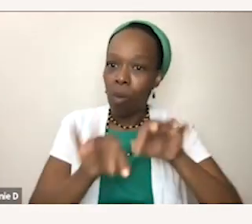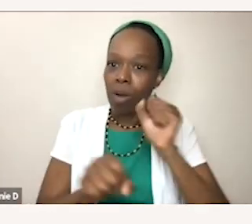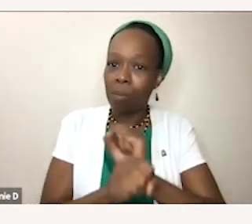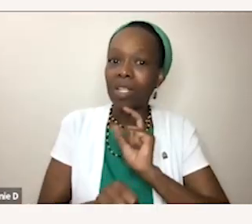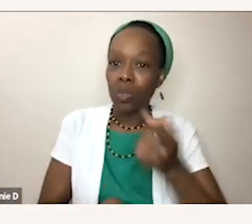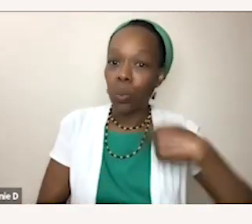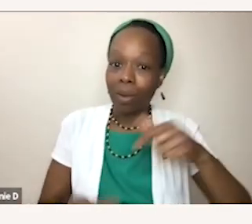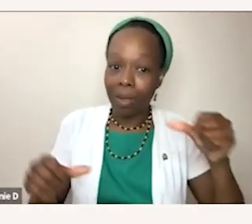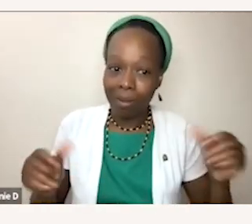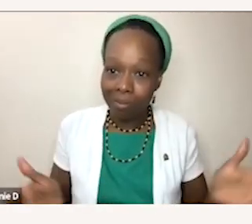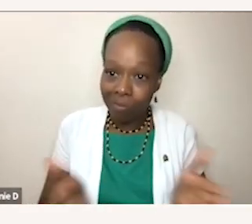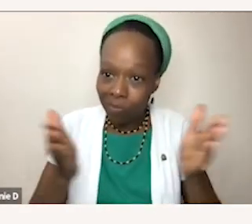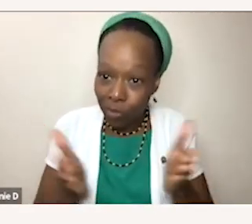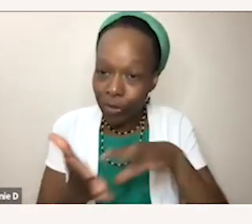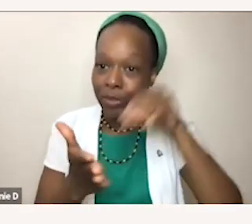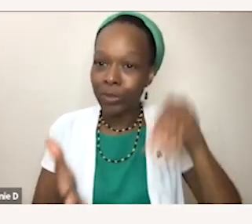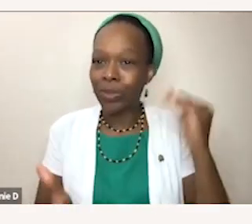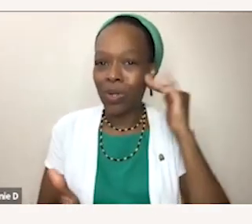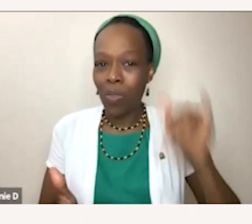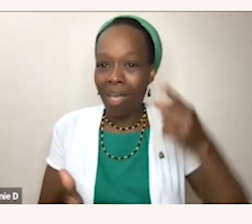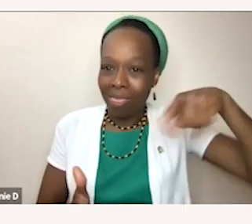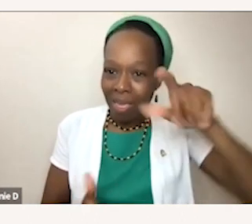promote and what we're trying to do within the school environment.